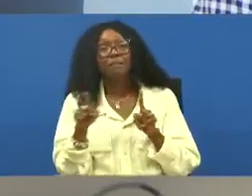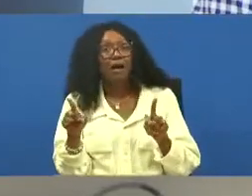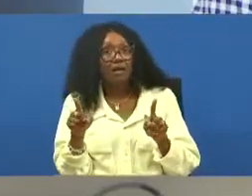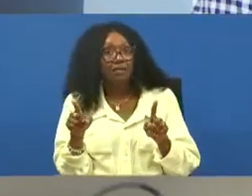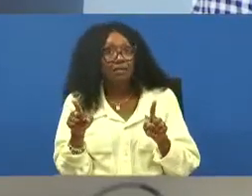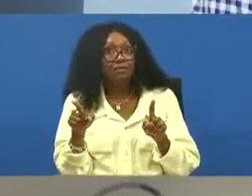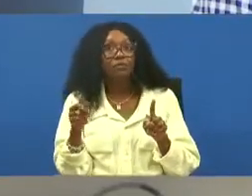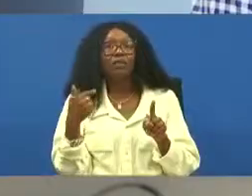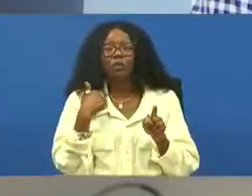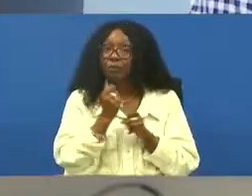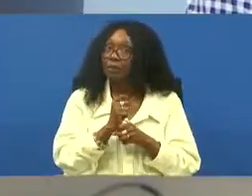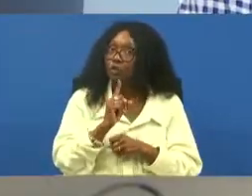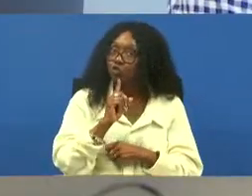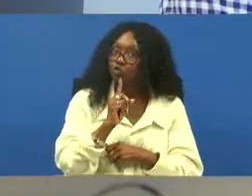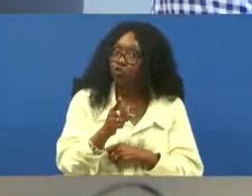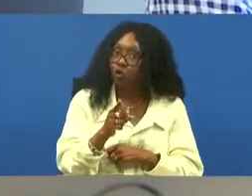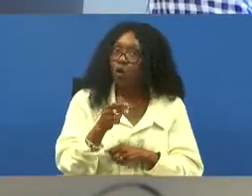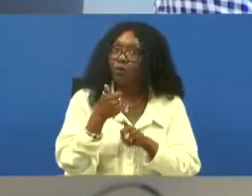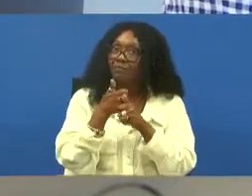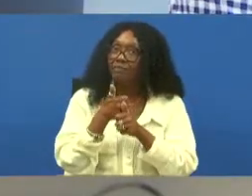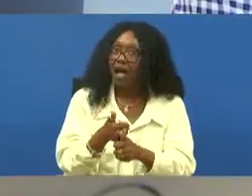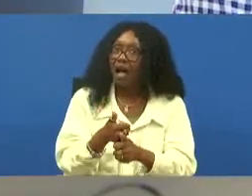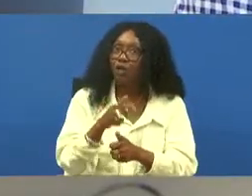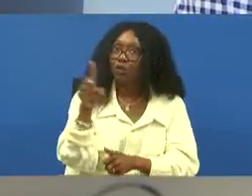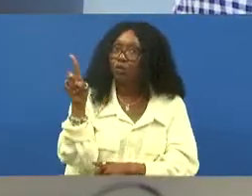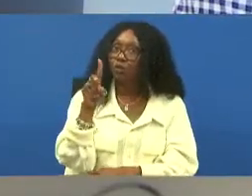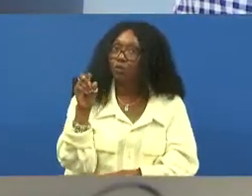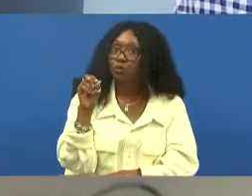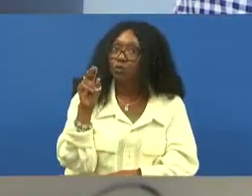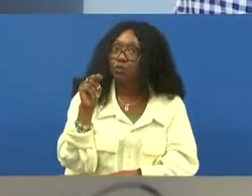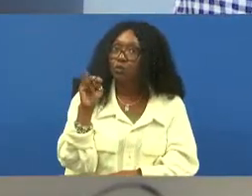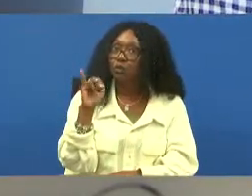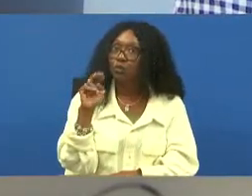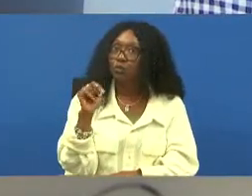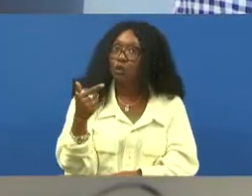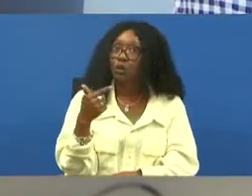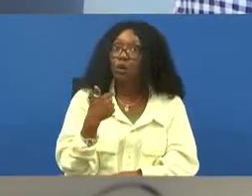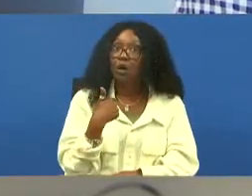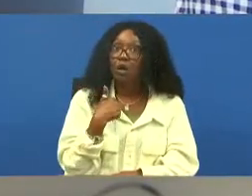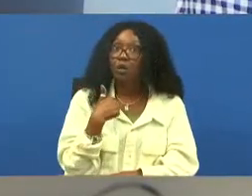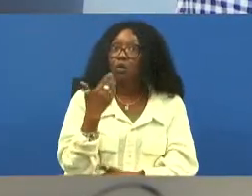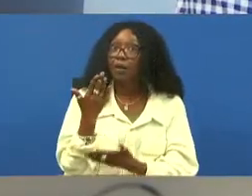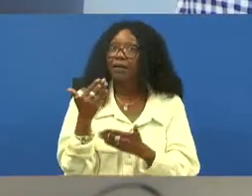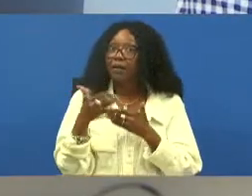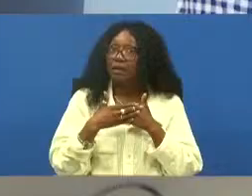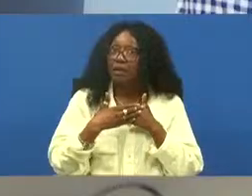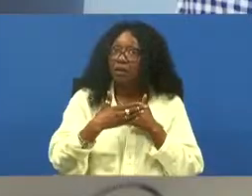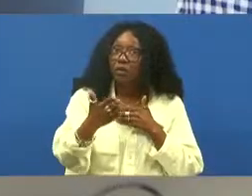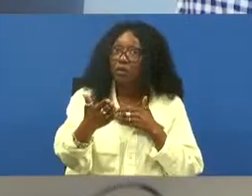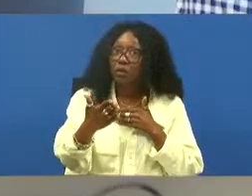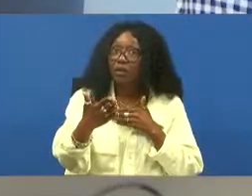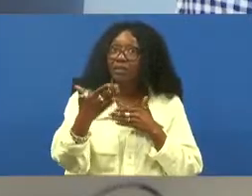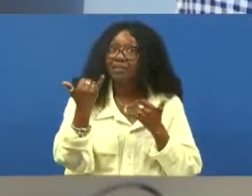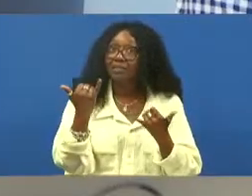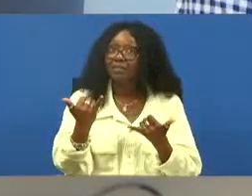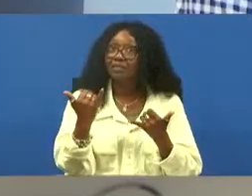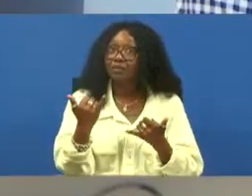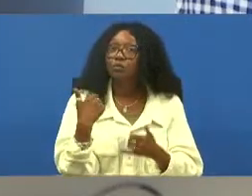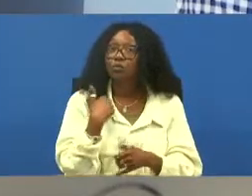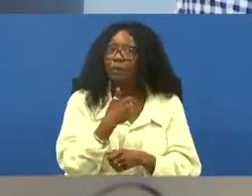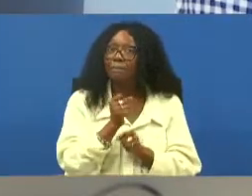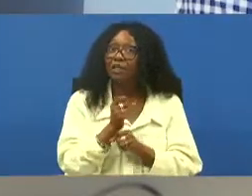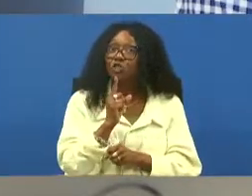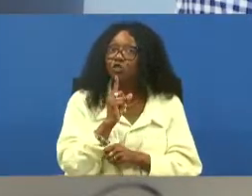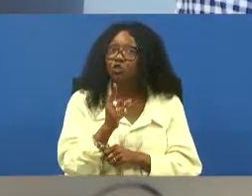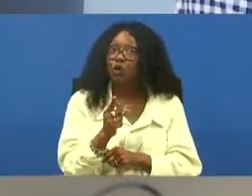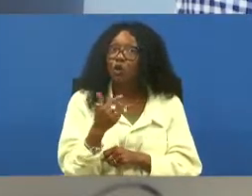but, you know, we have to make sure we're aligning with the zoning. And so my ask, you know, with going forward with this tonight, that we make sure